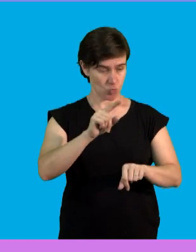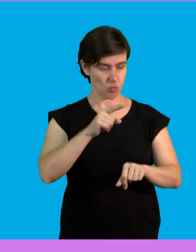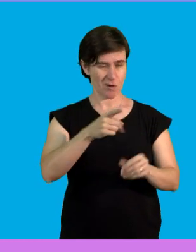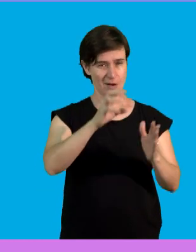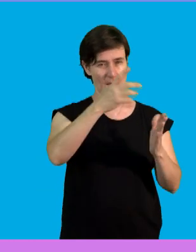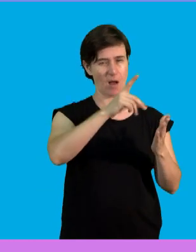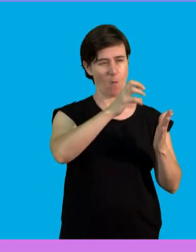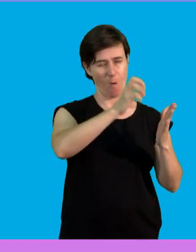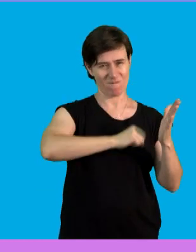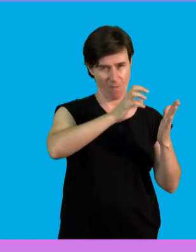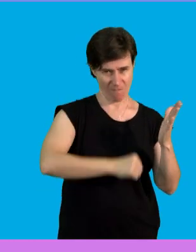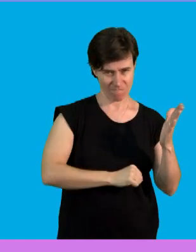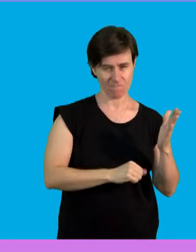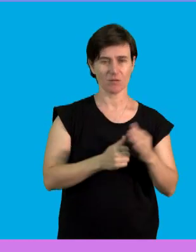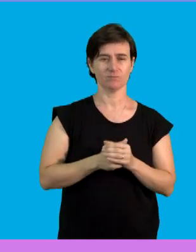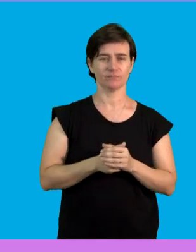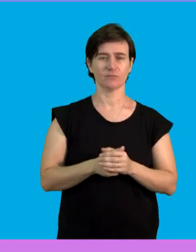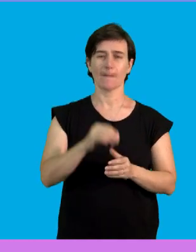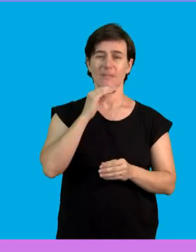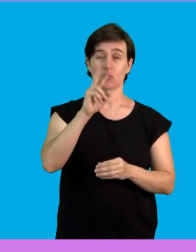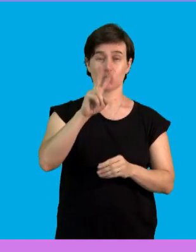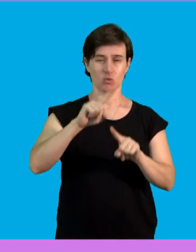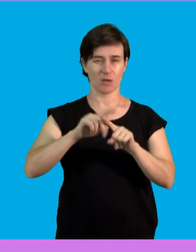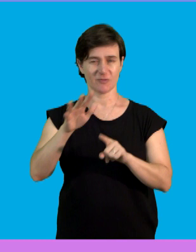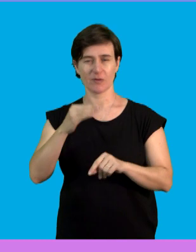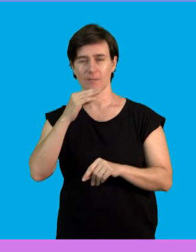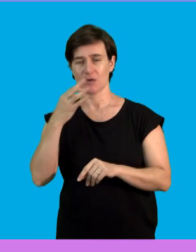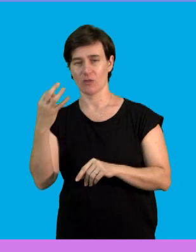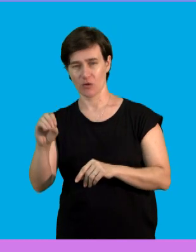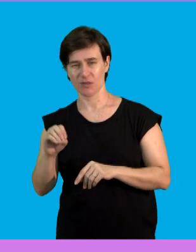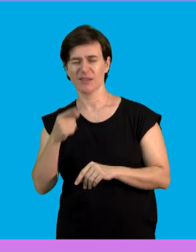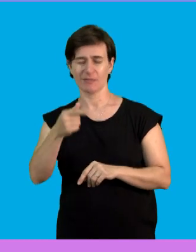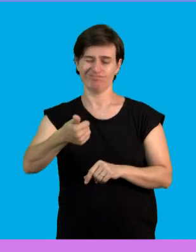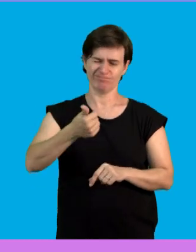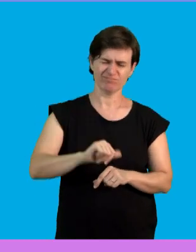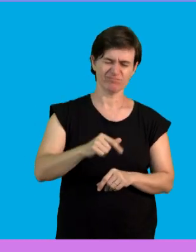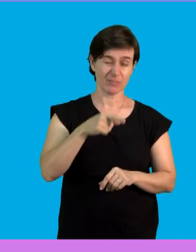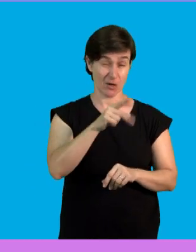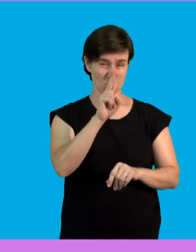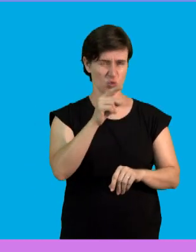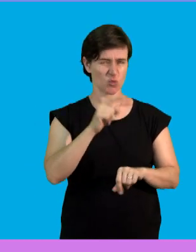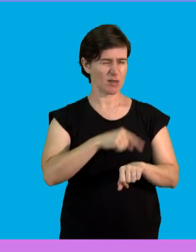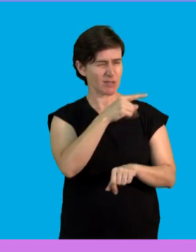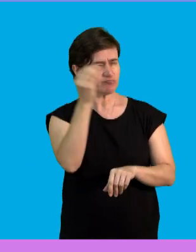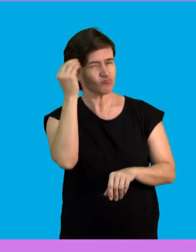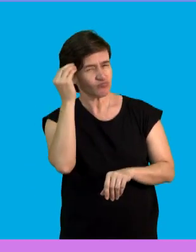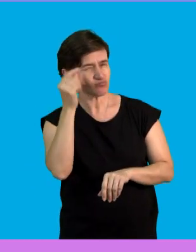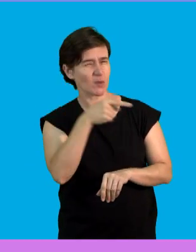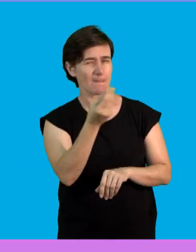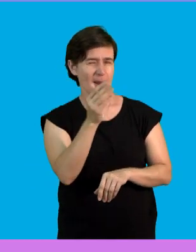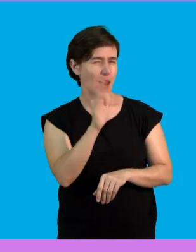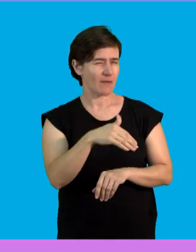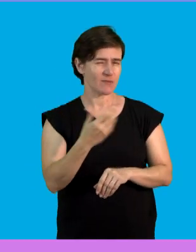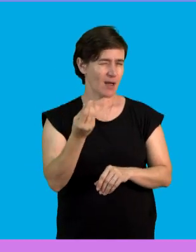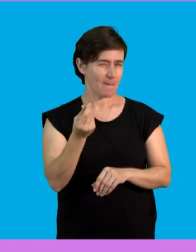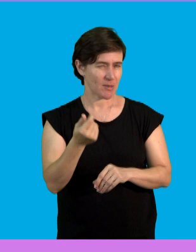30, and the balance inquiries 2 times 1.50 Rand, which is 3